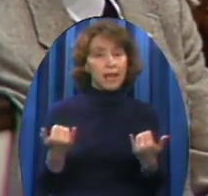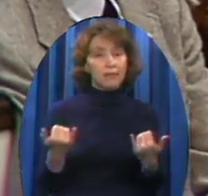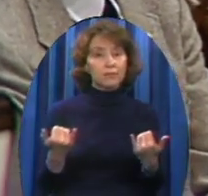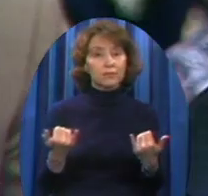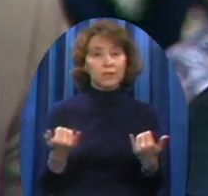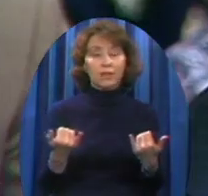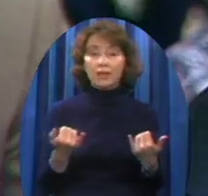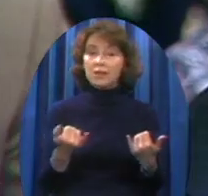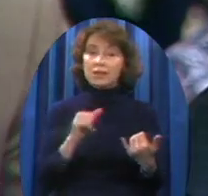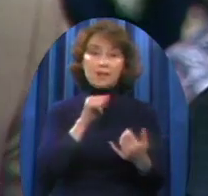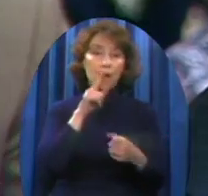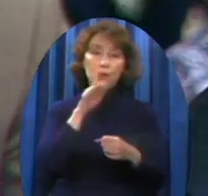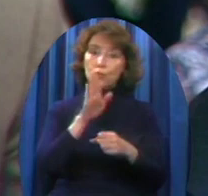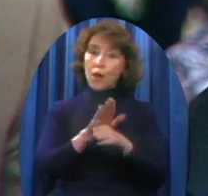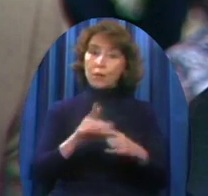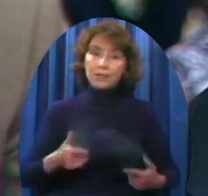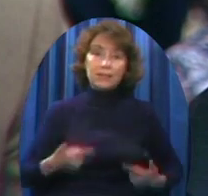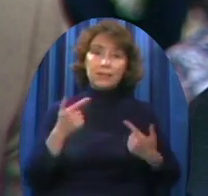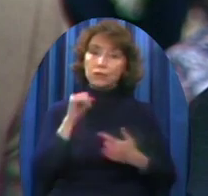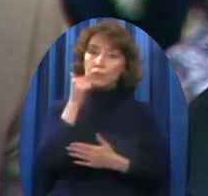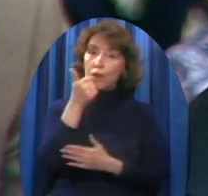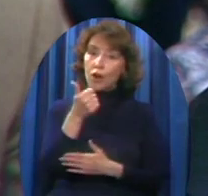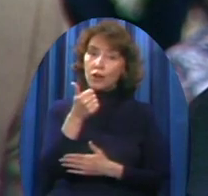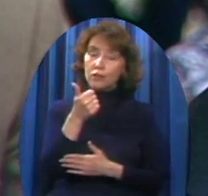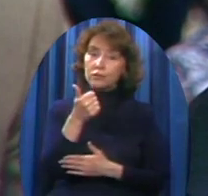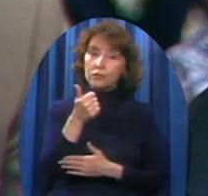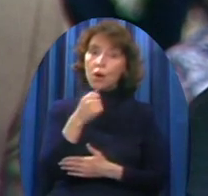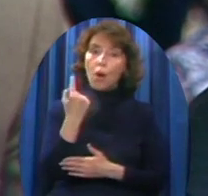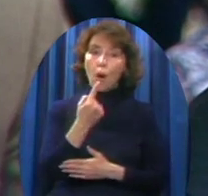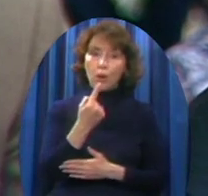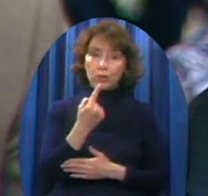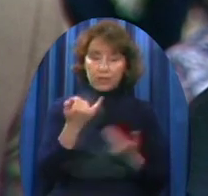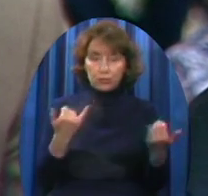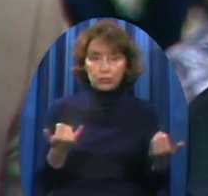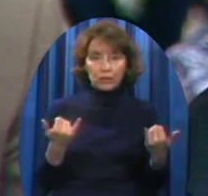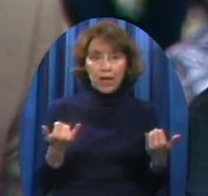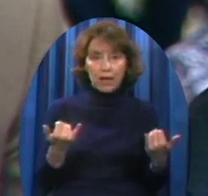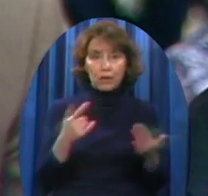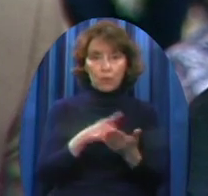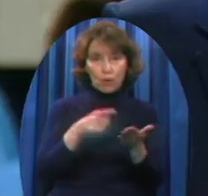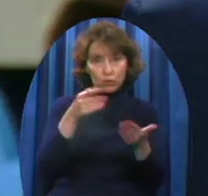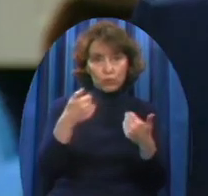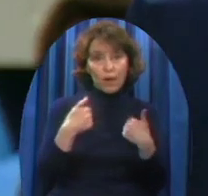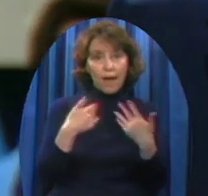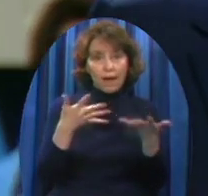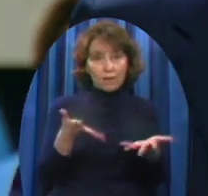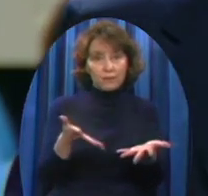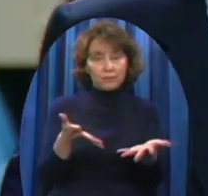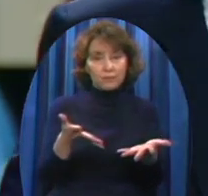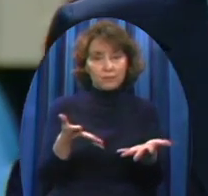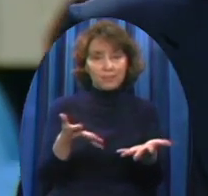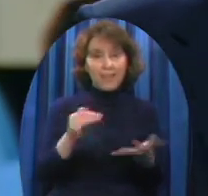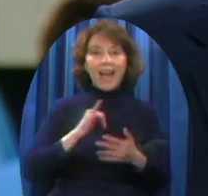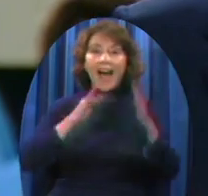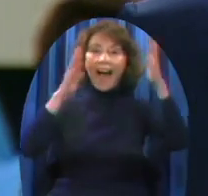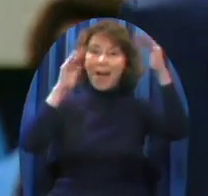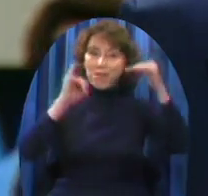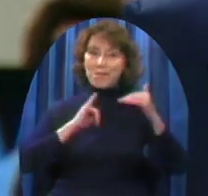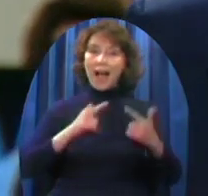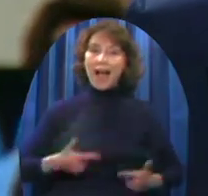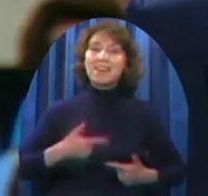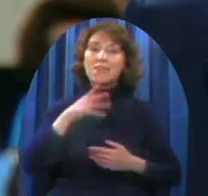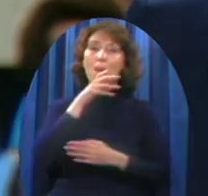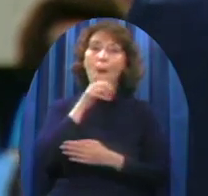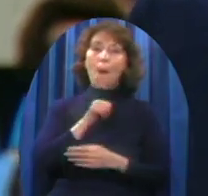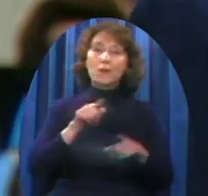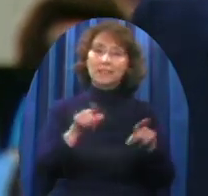promised. This is the day the Lord has made. And I hope I live to be as old as Dr. Lakin and as mean as he is at 81.